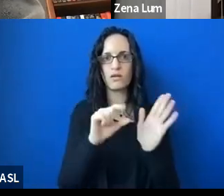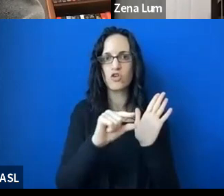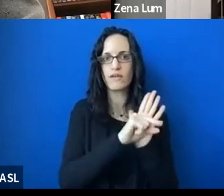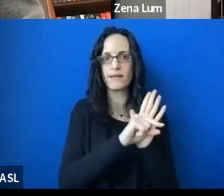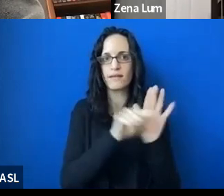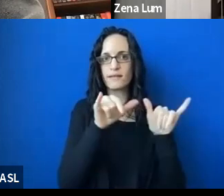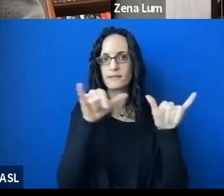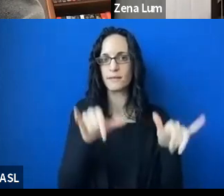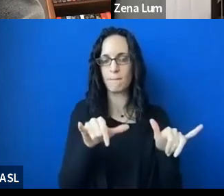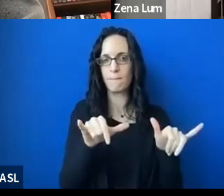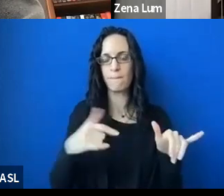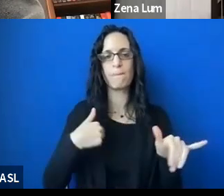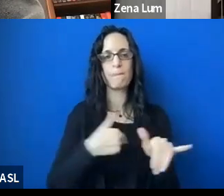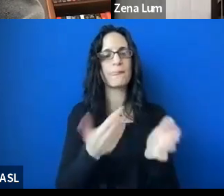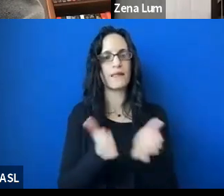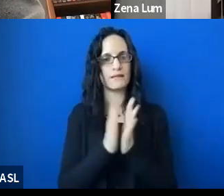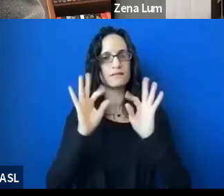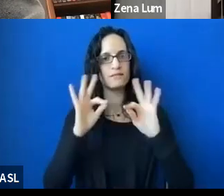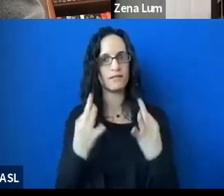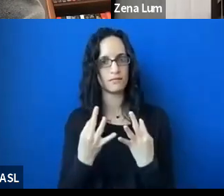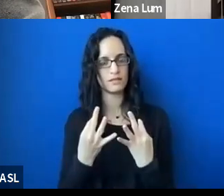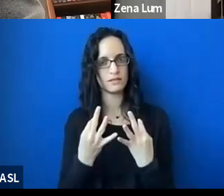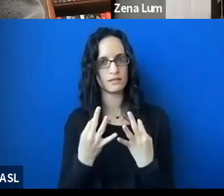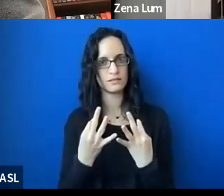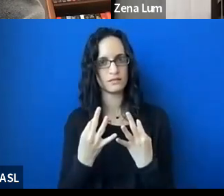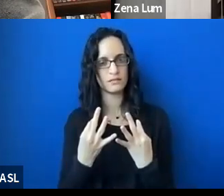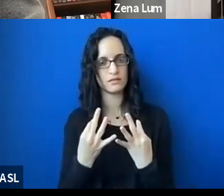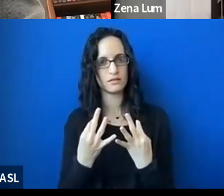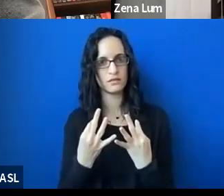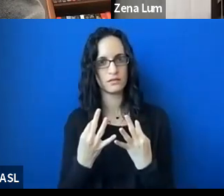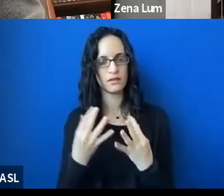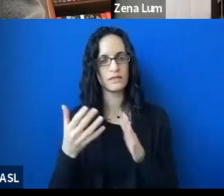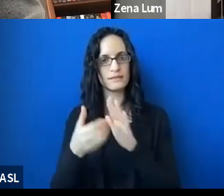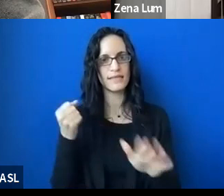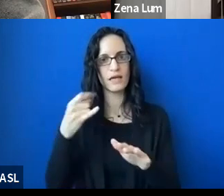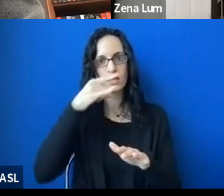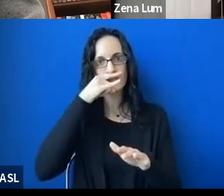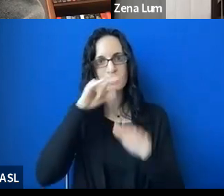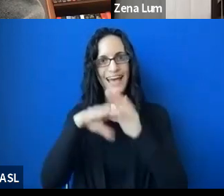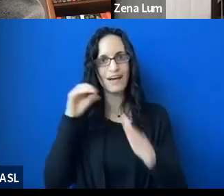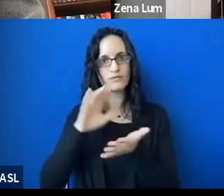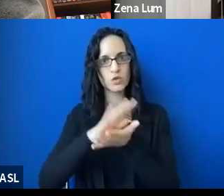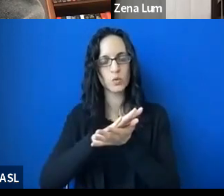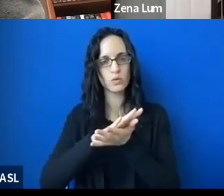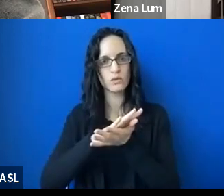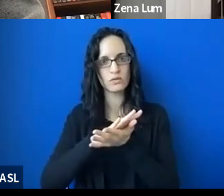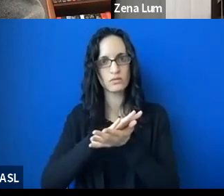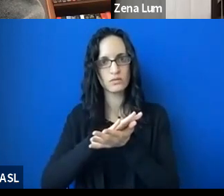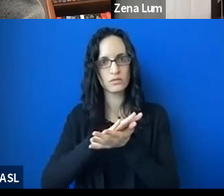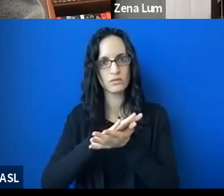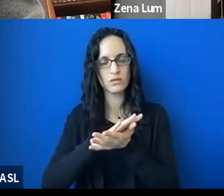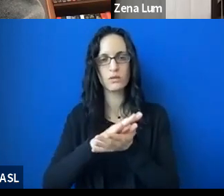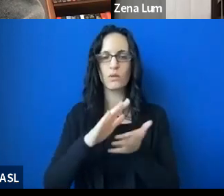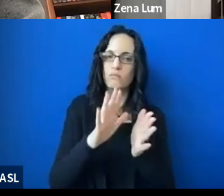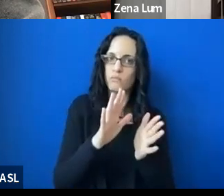other well-to-do families, will take our kids out of school for the crucial part where grades matter.